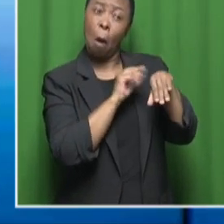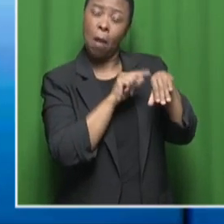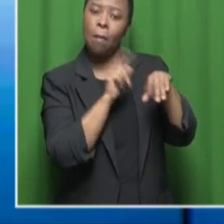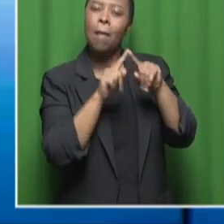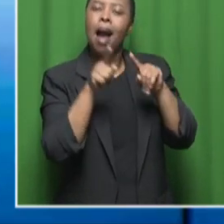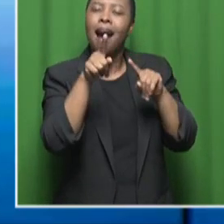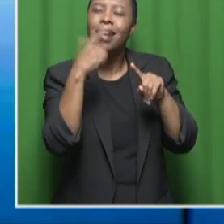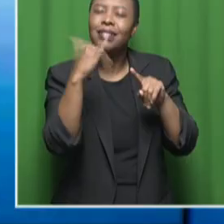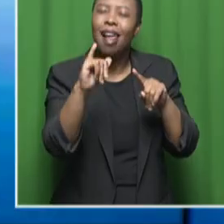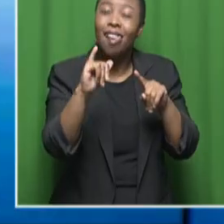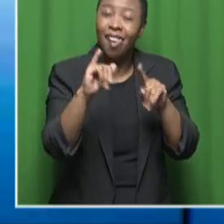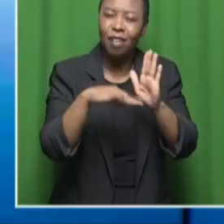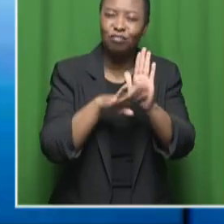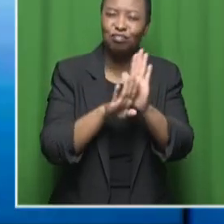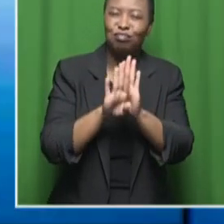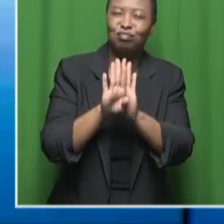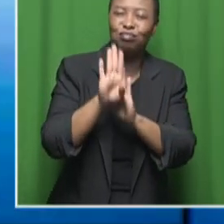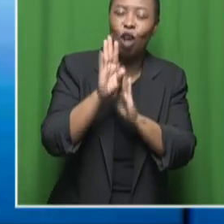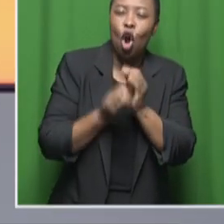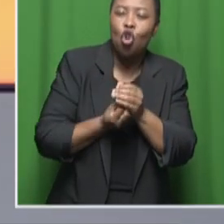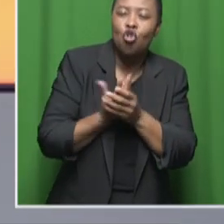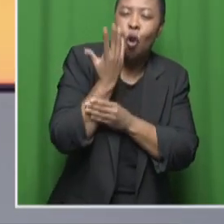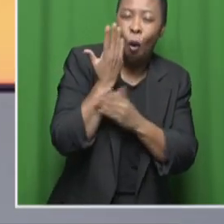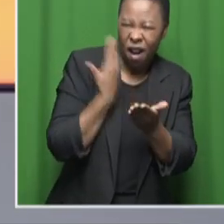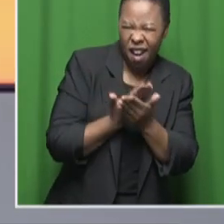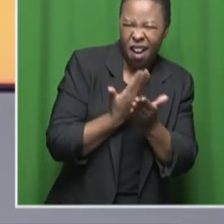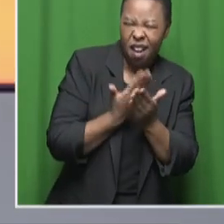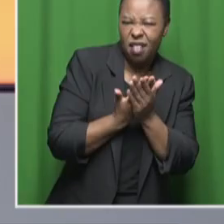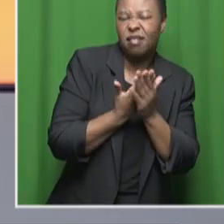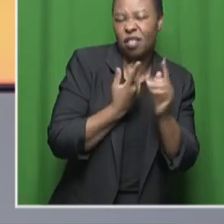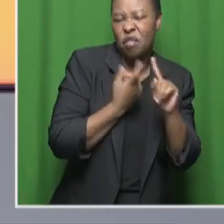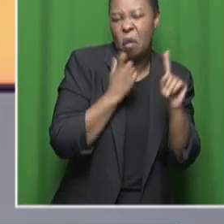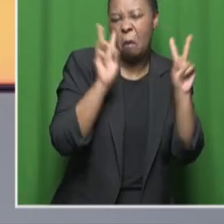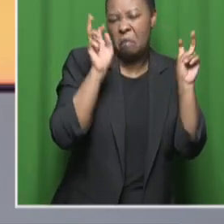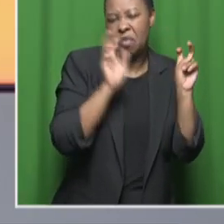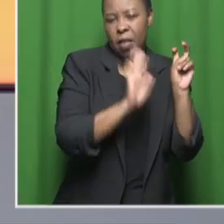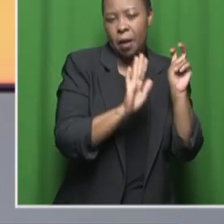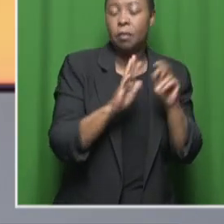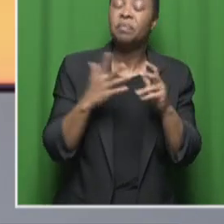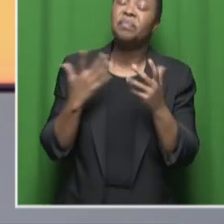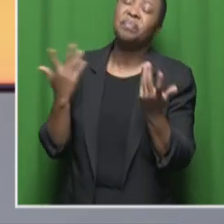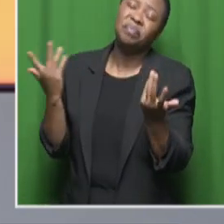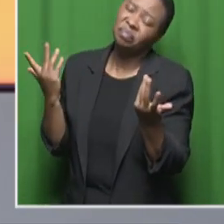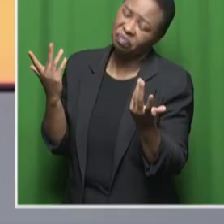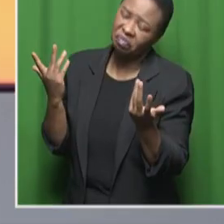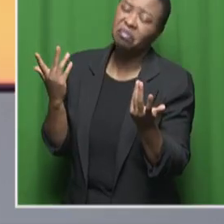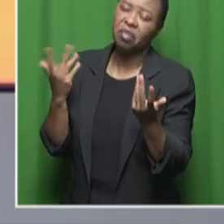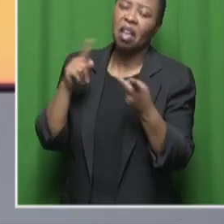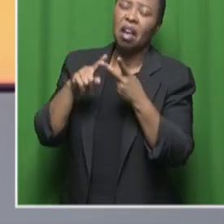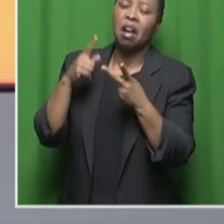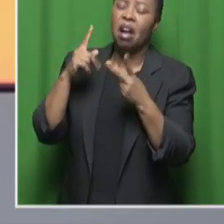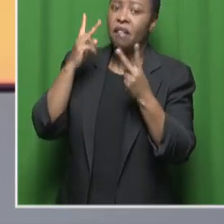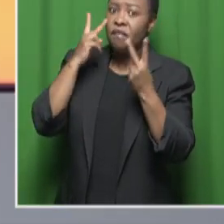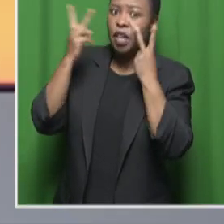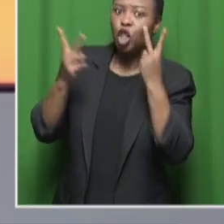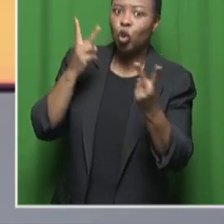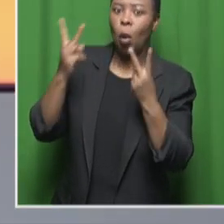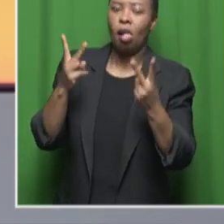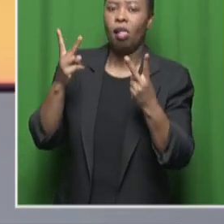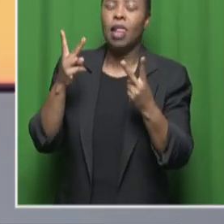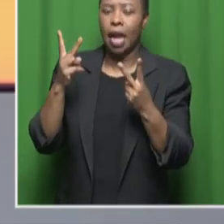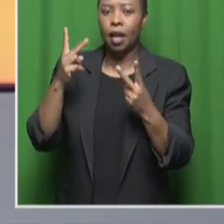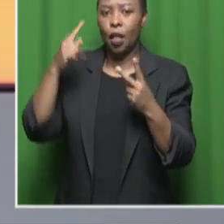still find ways of growing. Because, there's many ways to have conversations. Yeah. Visual, you've obviously penned thoughts to paper